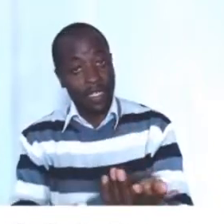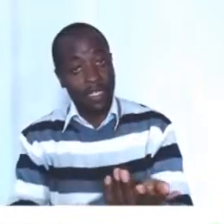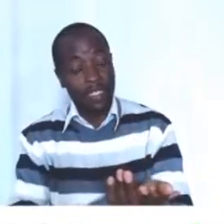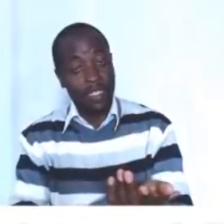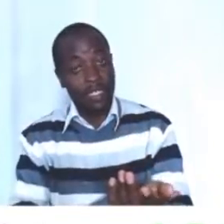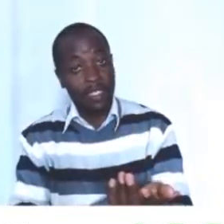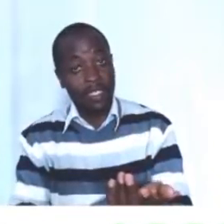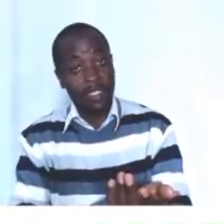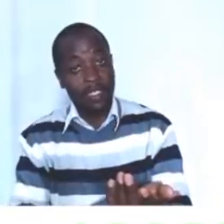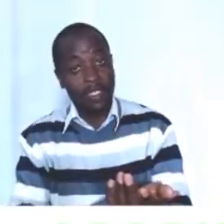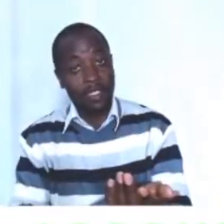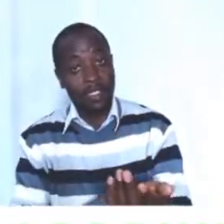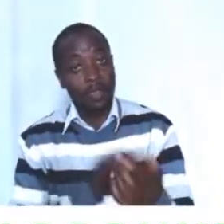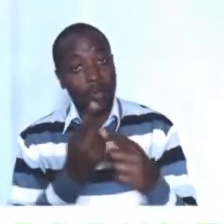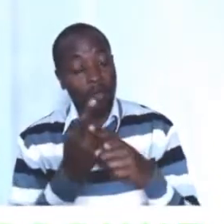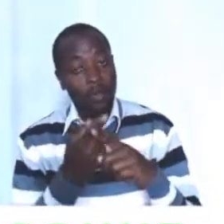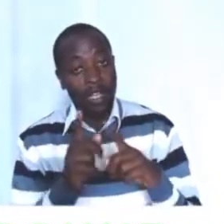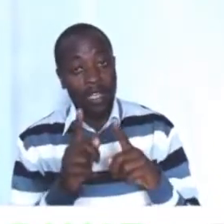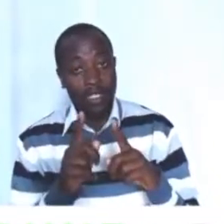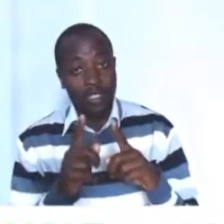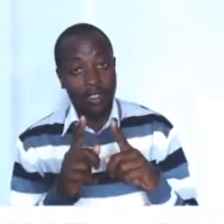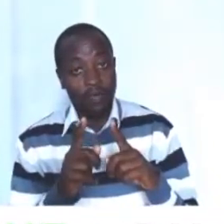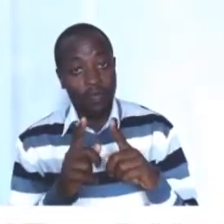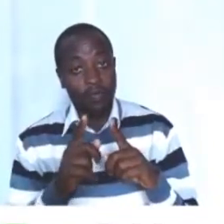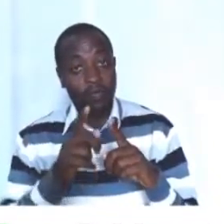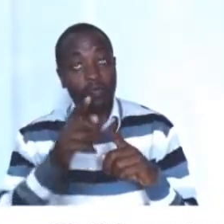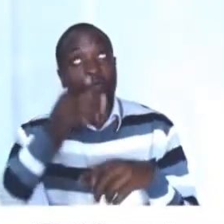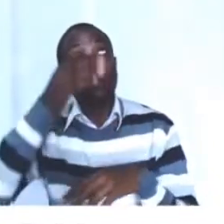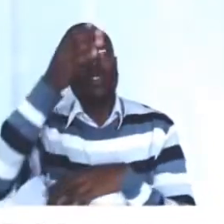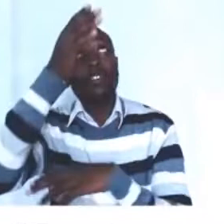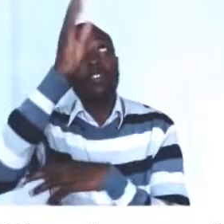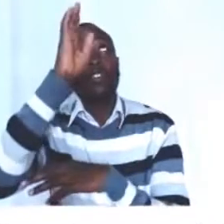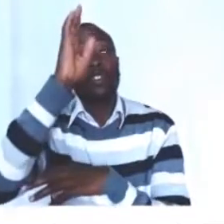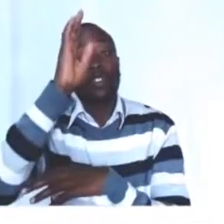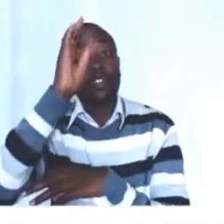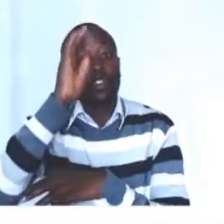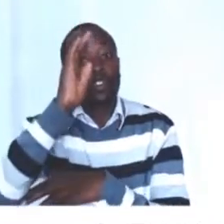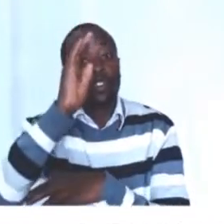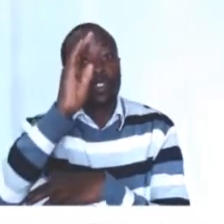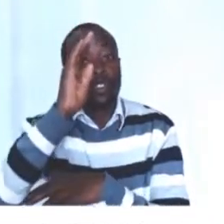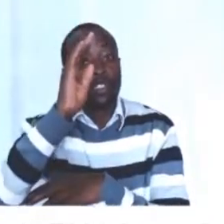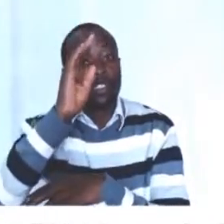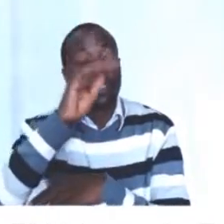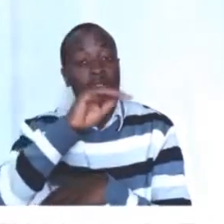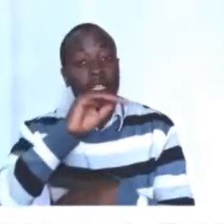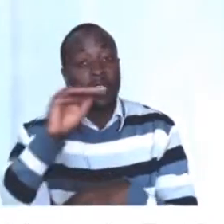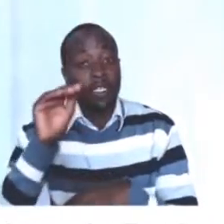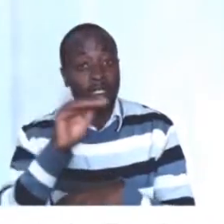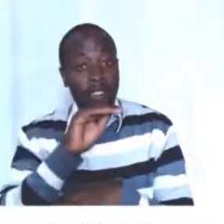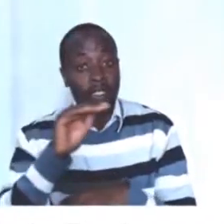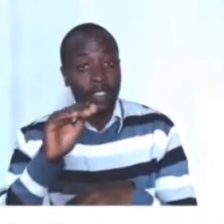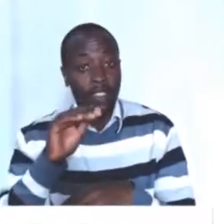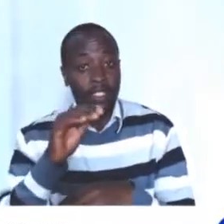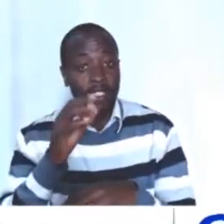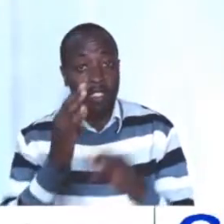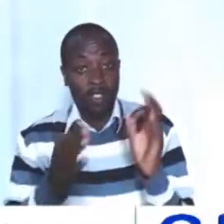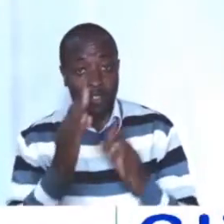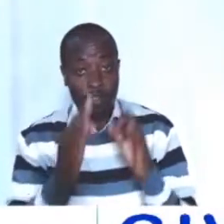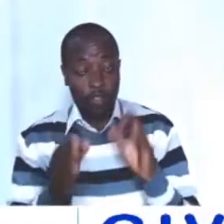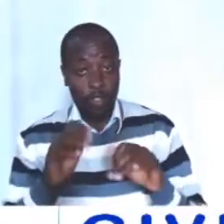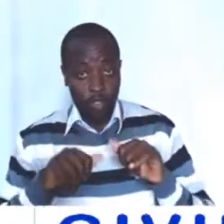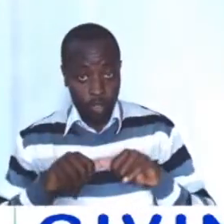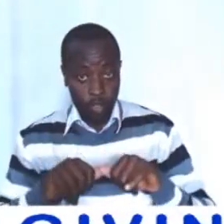But this notwithstanding, he is quick to ask us whether we will continue to live in